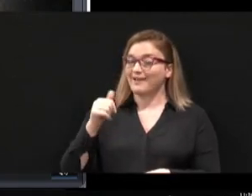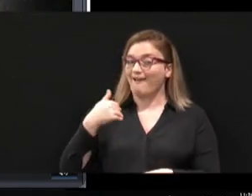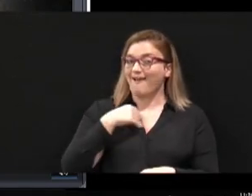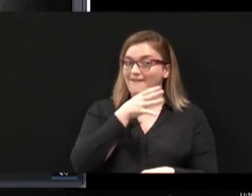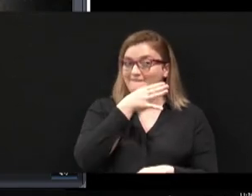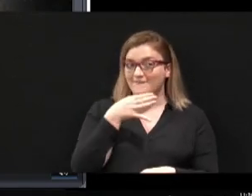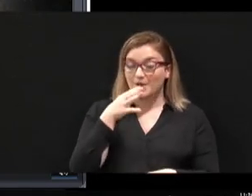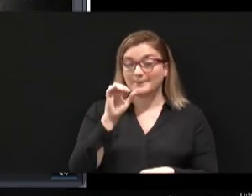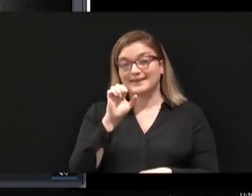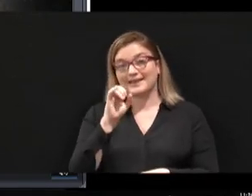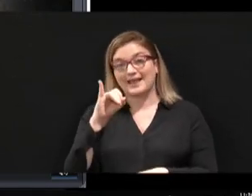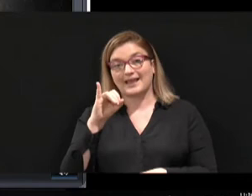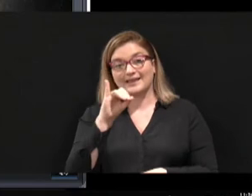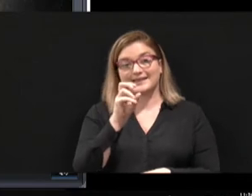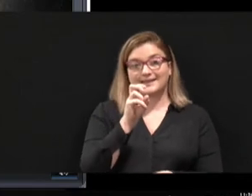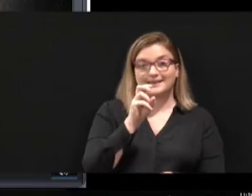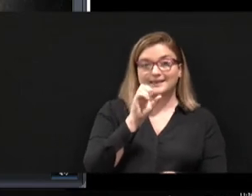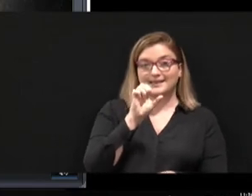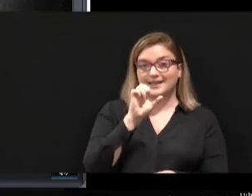that farm he had a b,